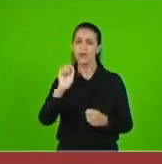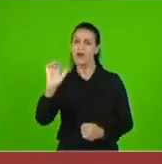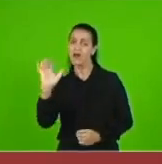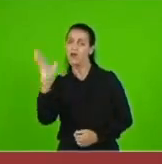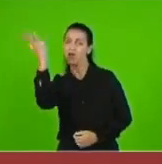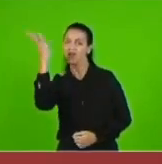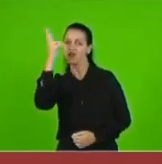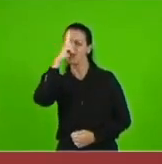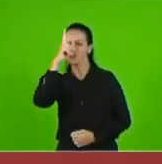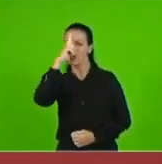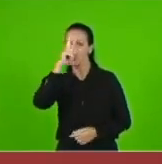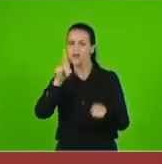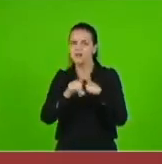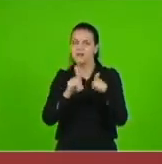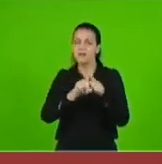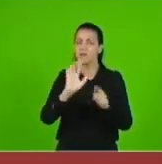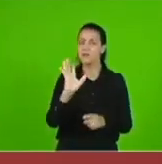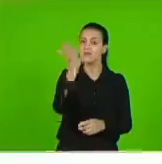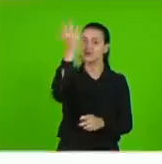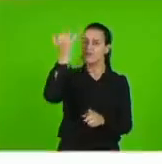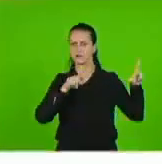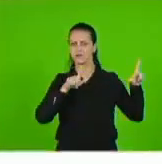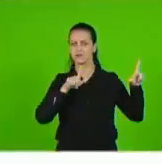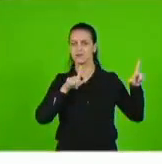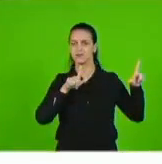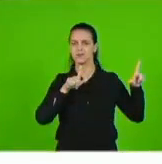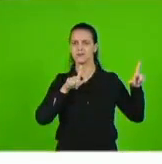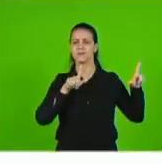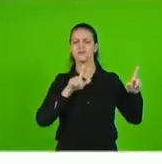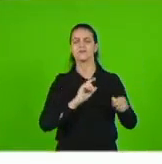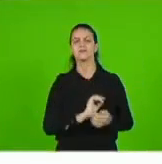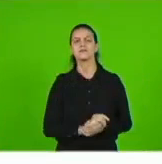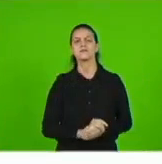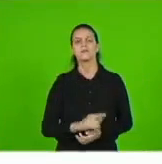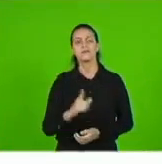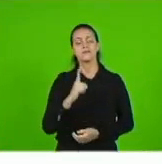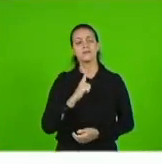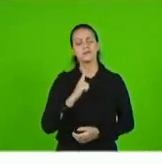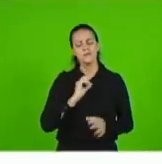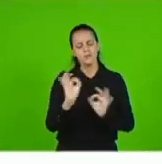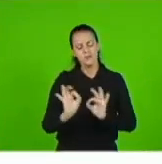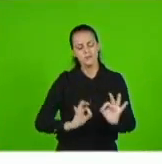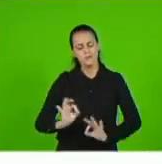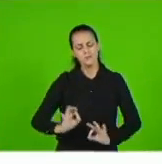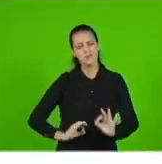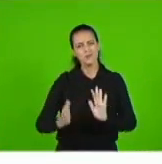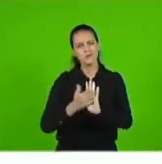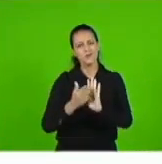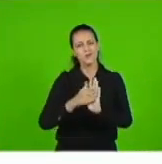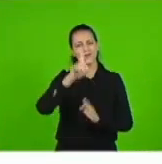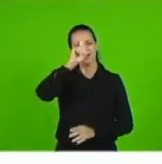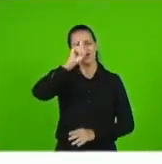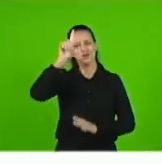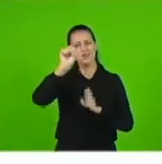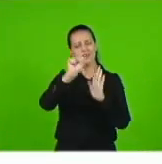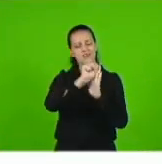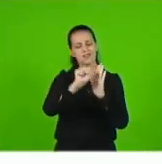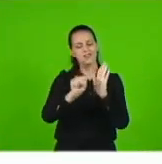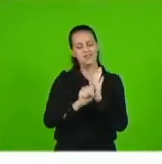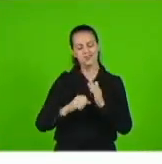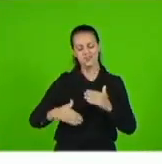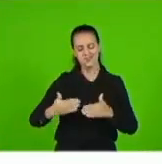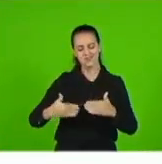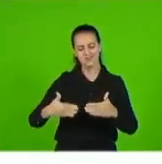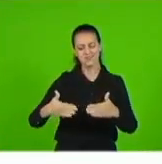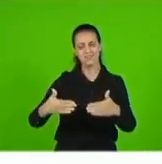represents the church. And we see on this graphic, we see the plan